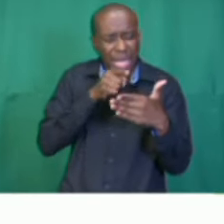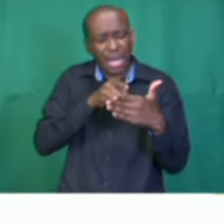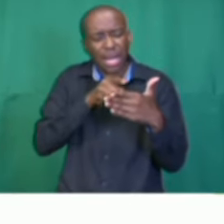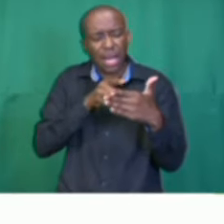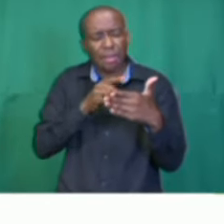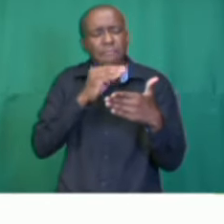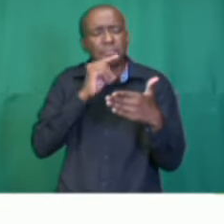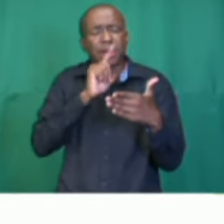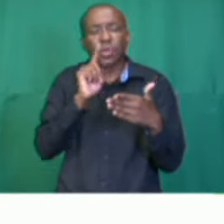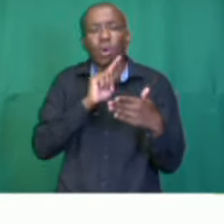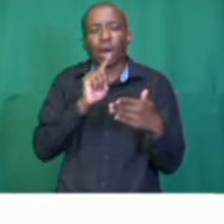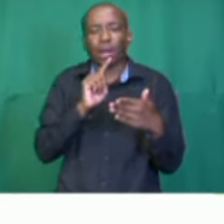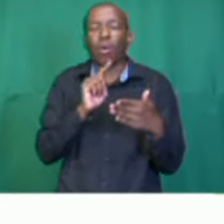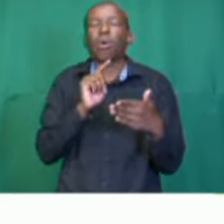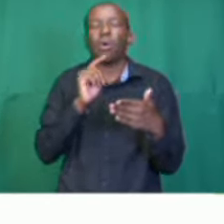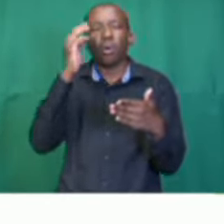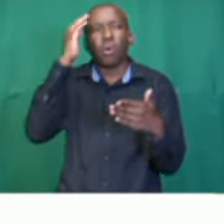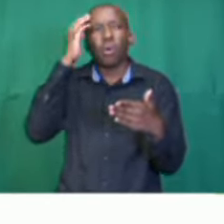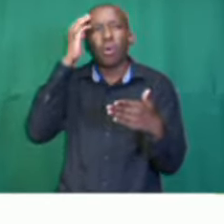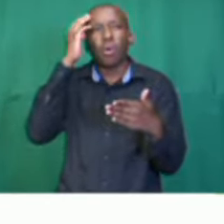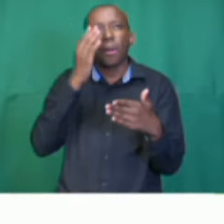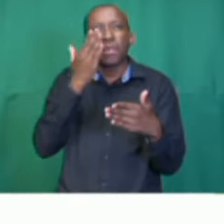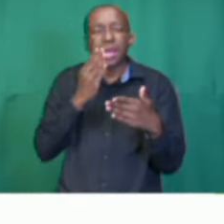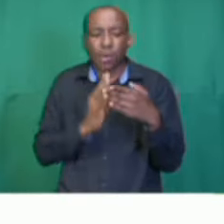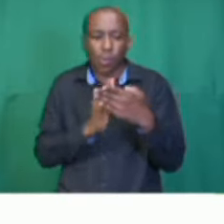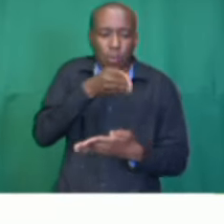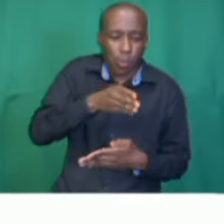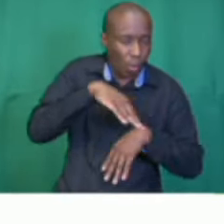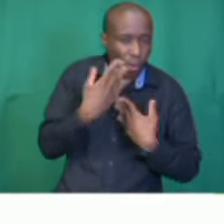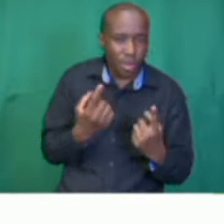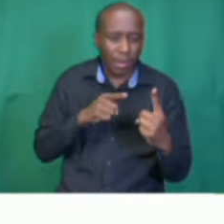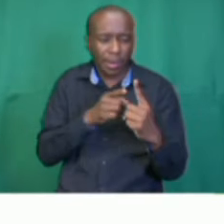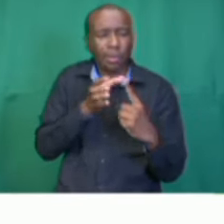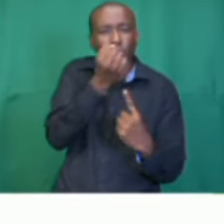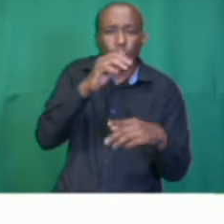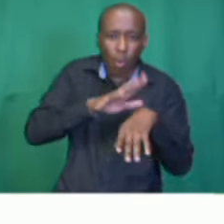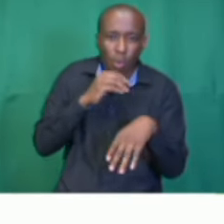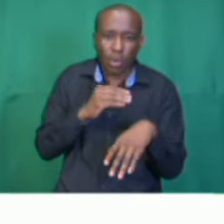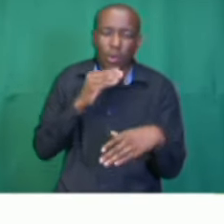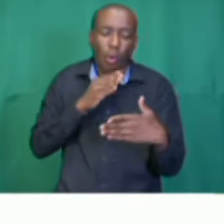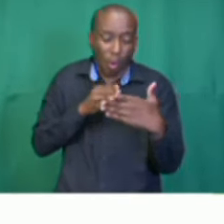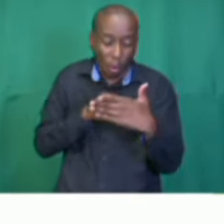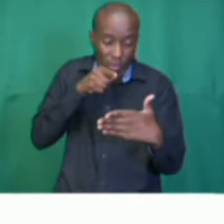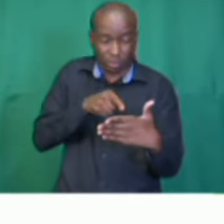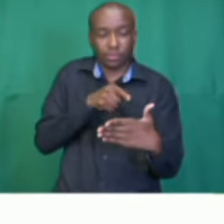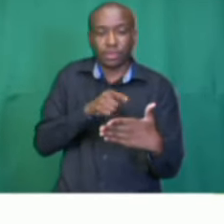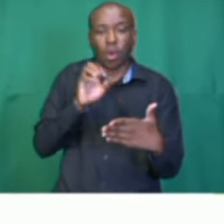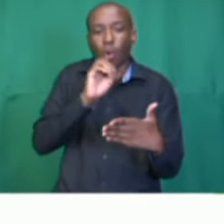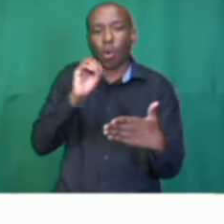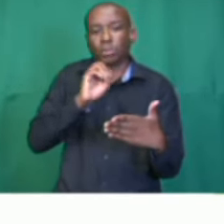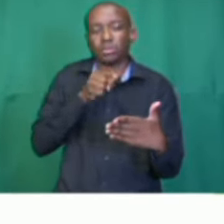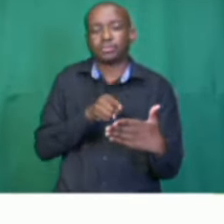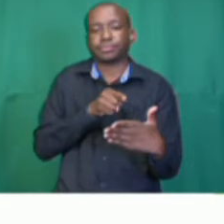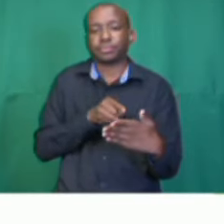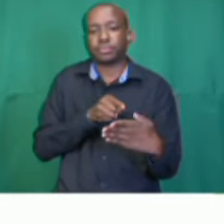a situation that prevents one from achieving a certain goal. So it hinders you,